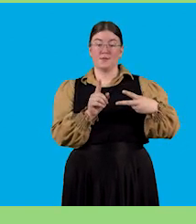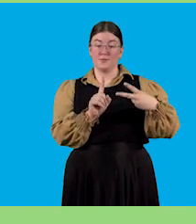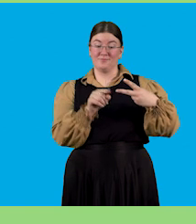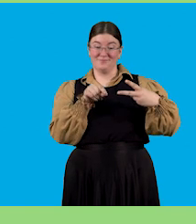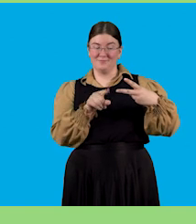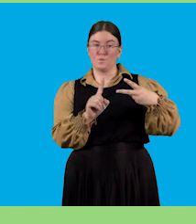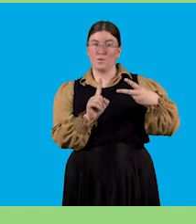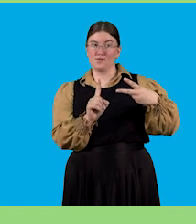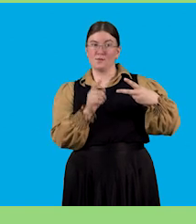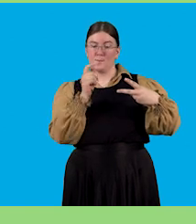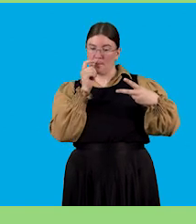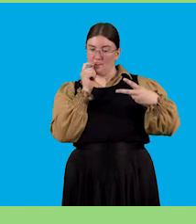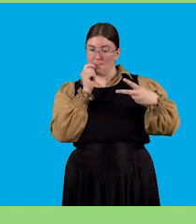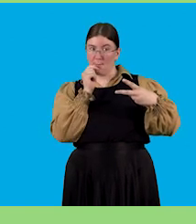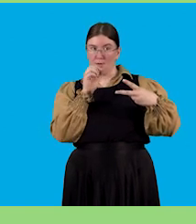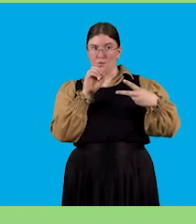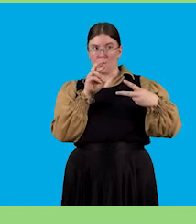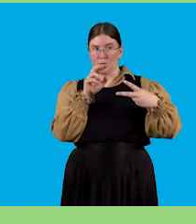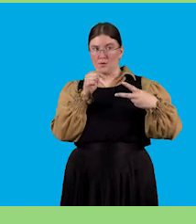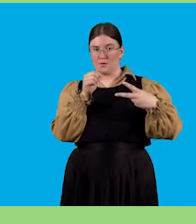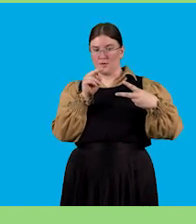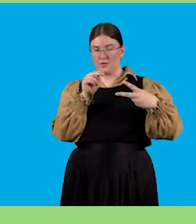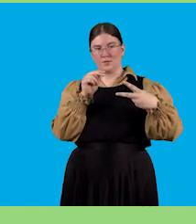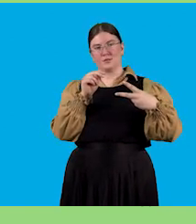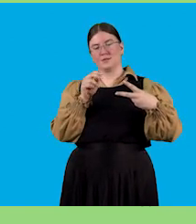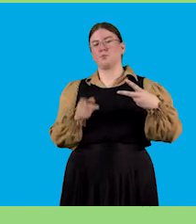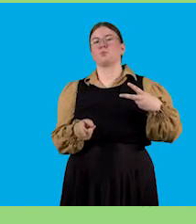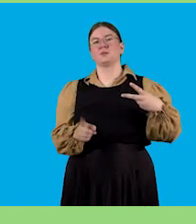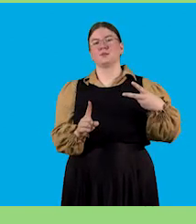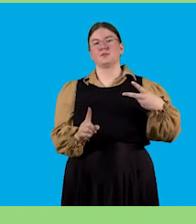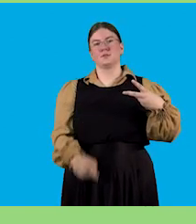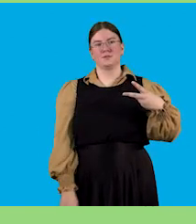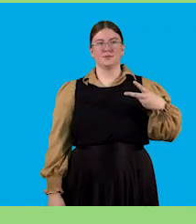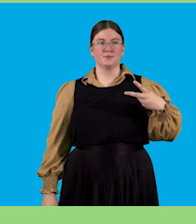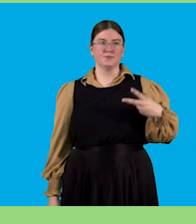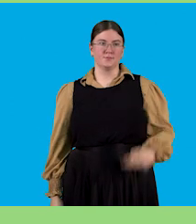extended outwards, and that is the penis.